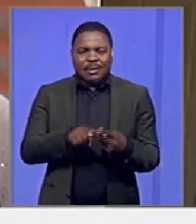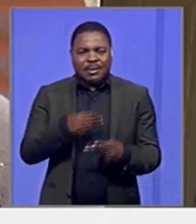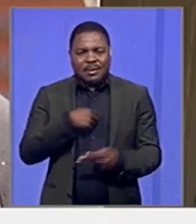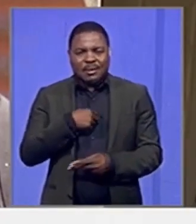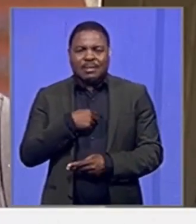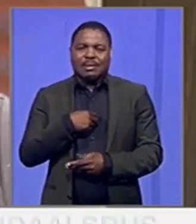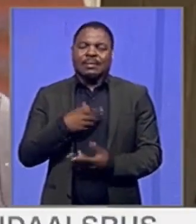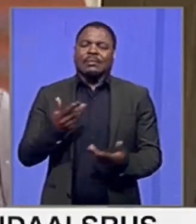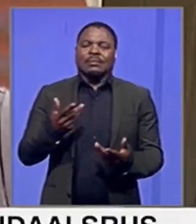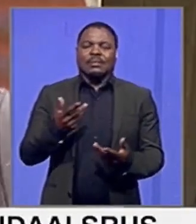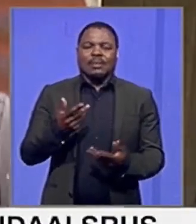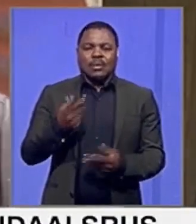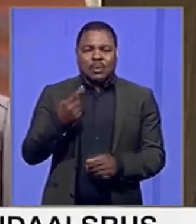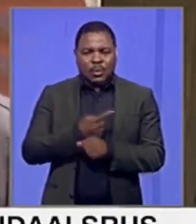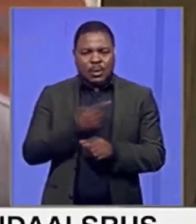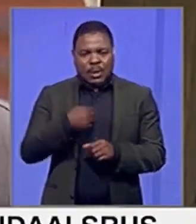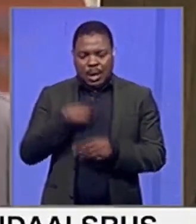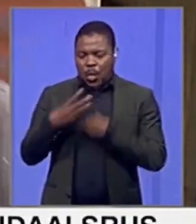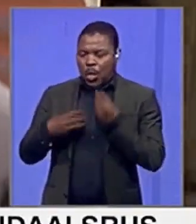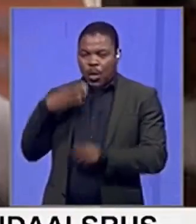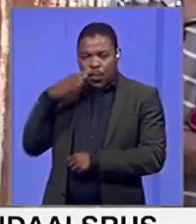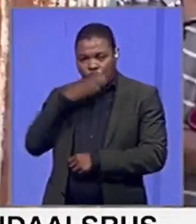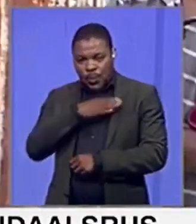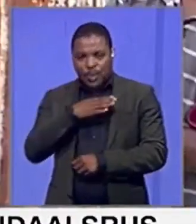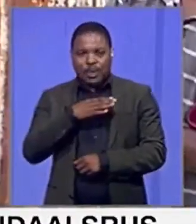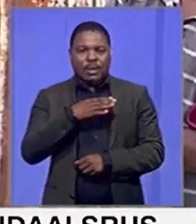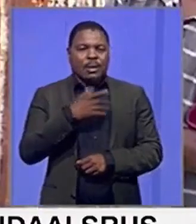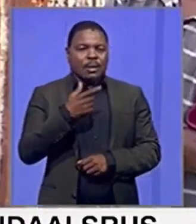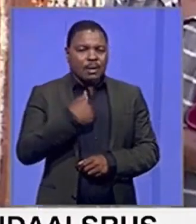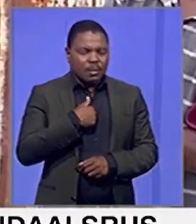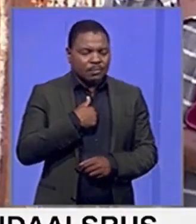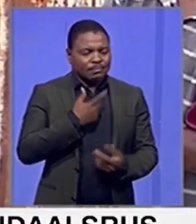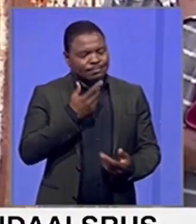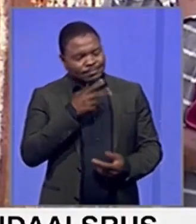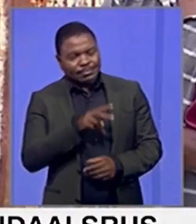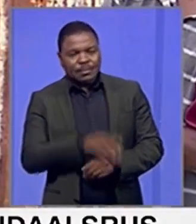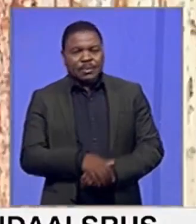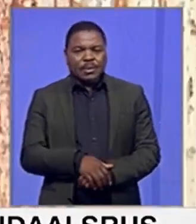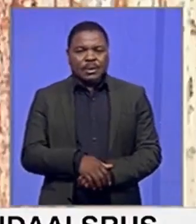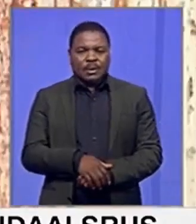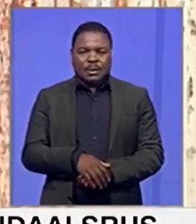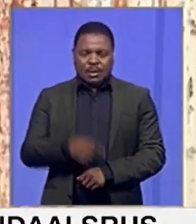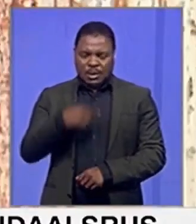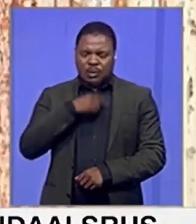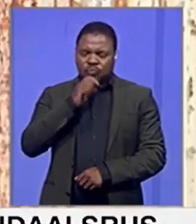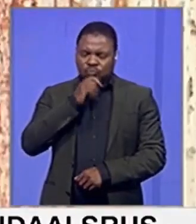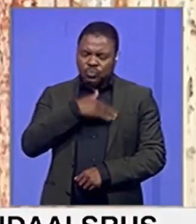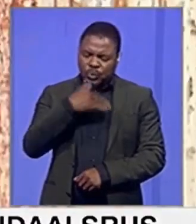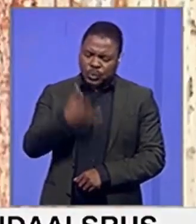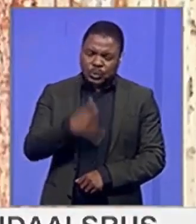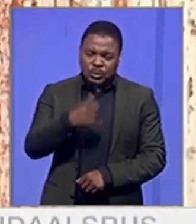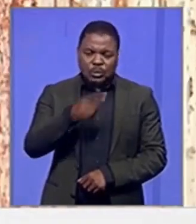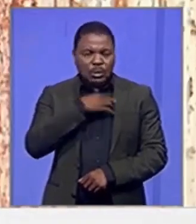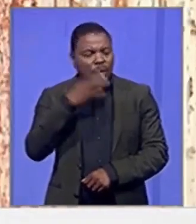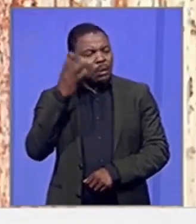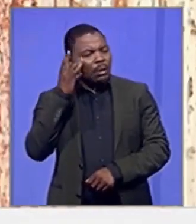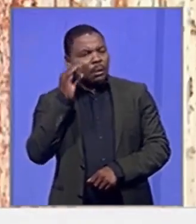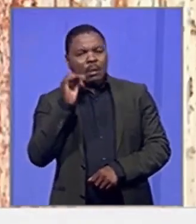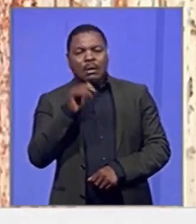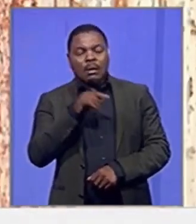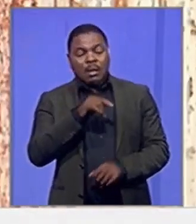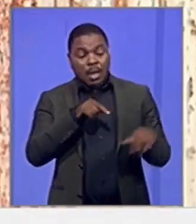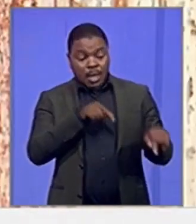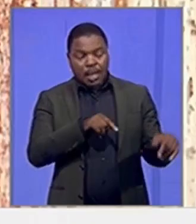ntseng fanana la ntse ke sa sebetse tjena ke sa plan gore ne ke bone o etsalang ile ga motlhoko go ka re ile ga ke utlwa nna ba